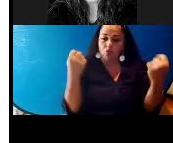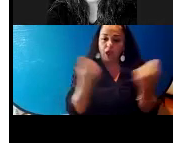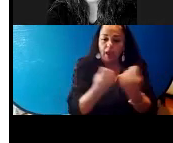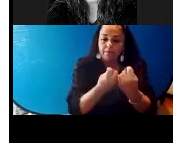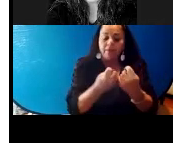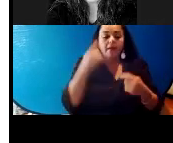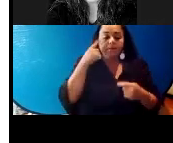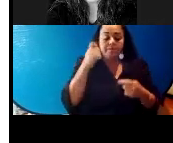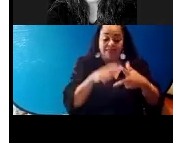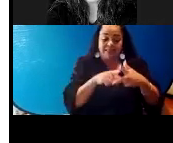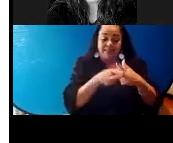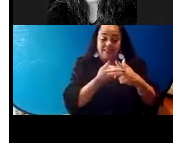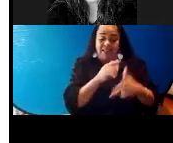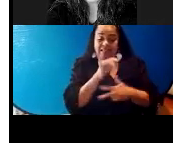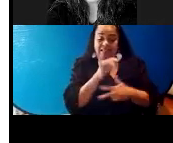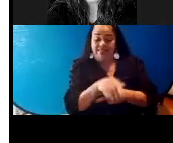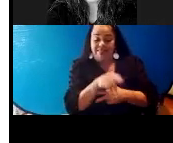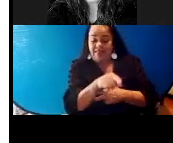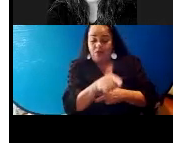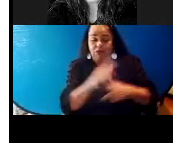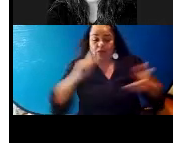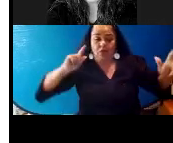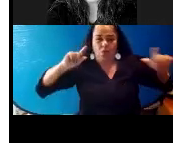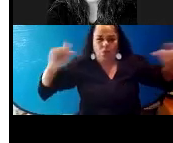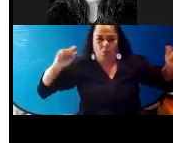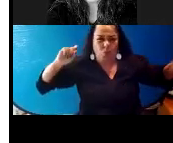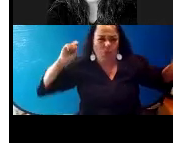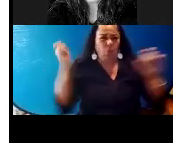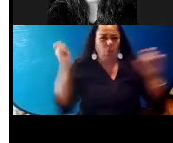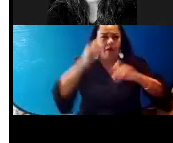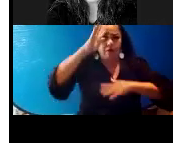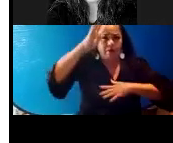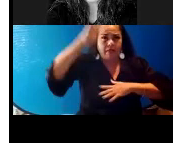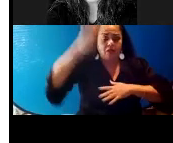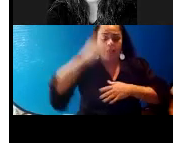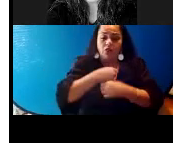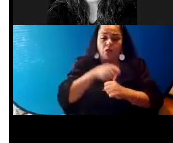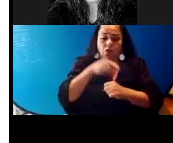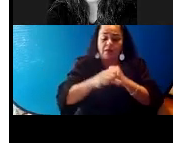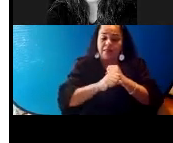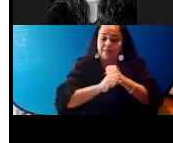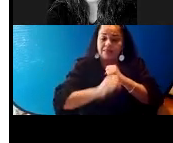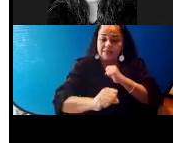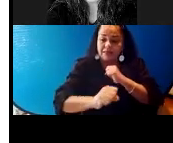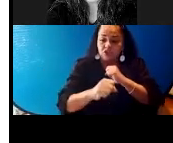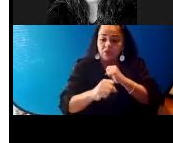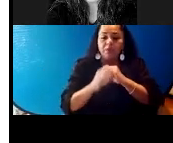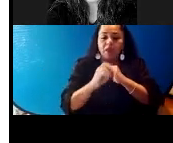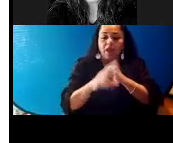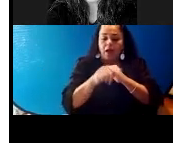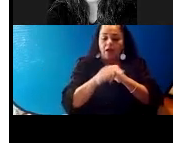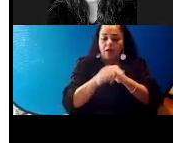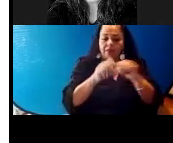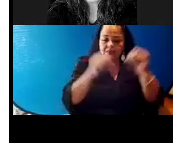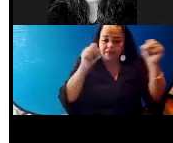because initially that was the radical imagination, that they created this extension of the healthcare system in ways that they started to